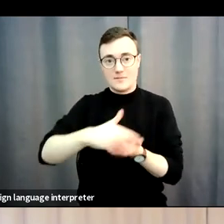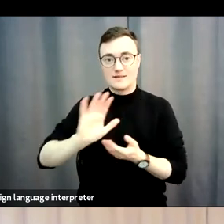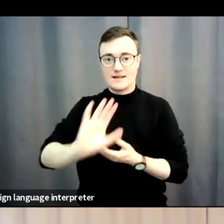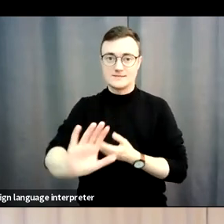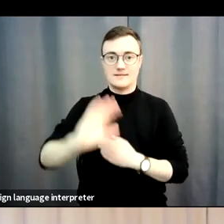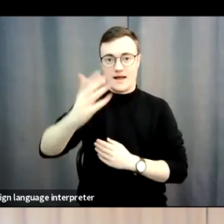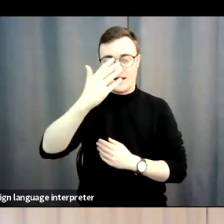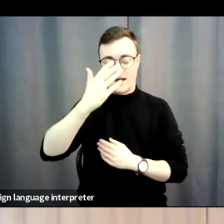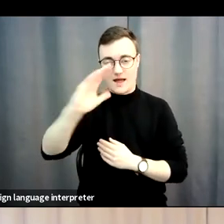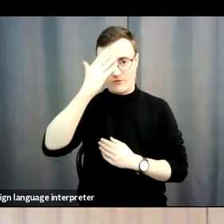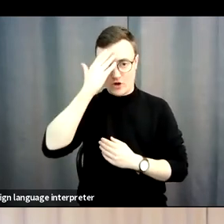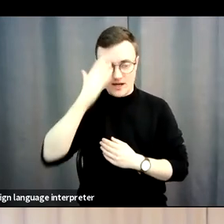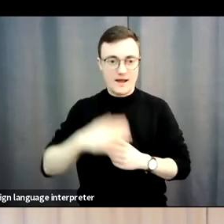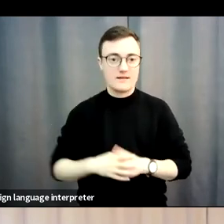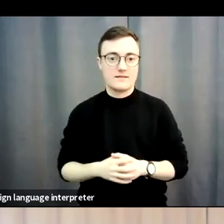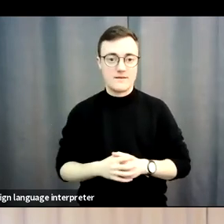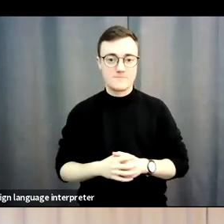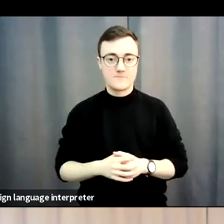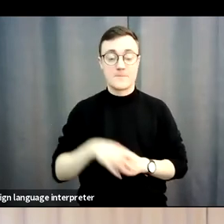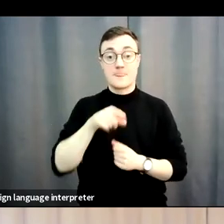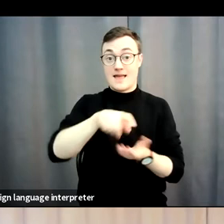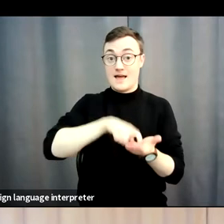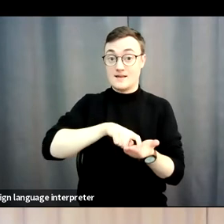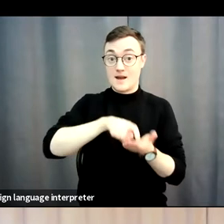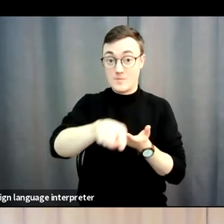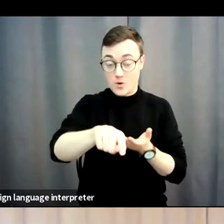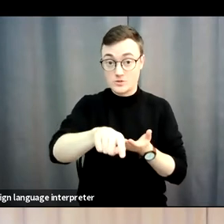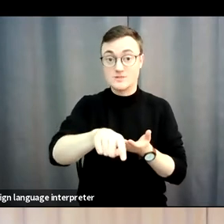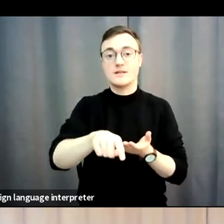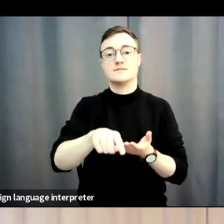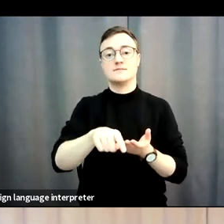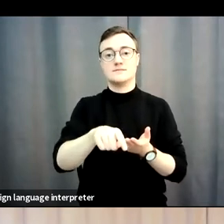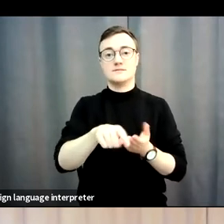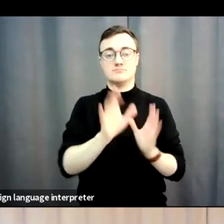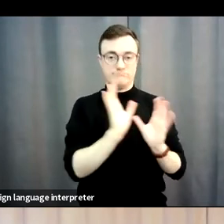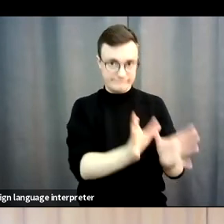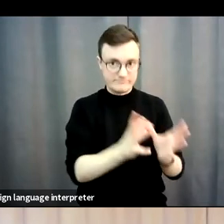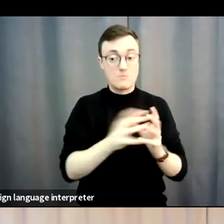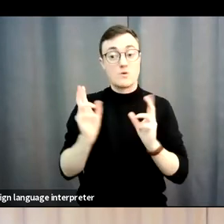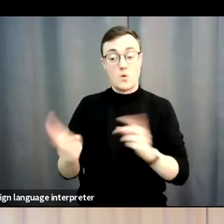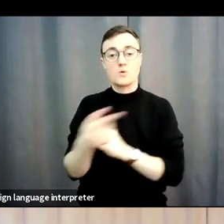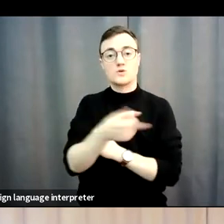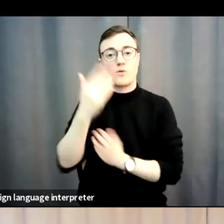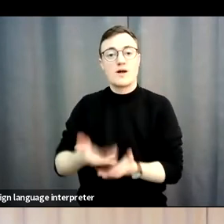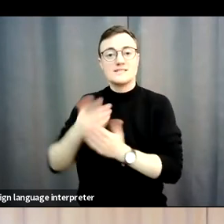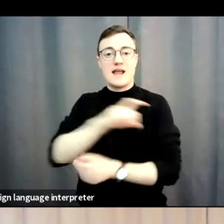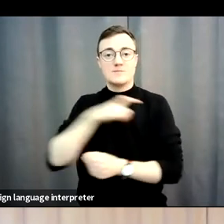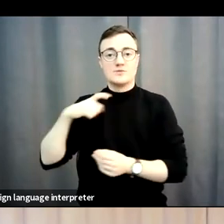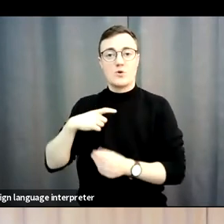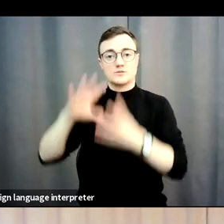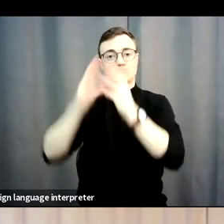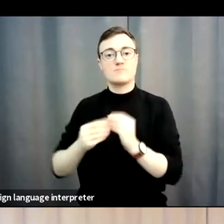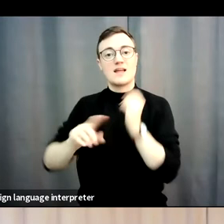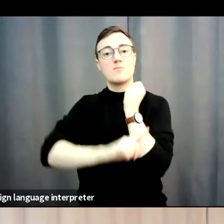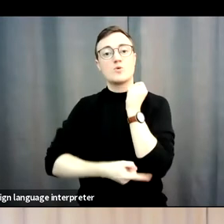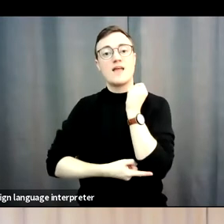They have also, in addition to this report, aided us in the development of a model for integrating a child rights and youth